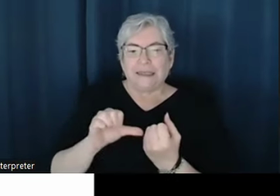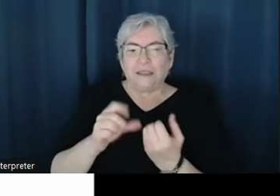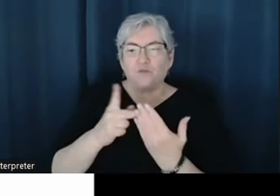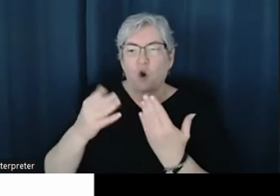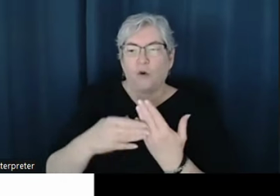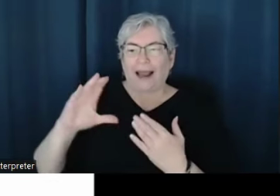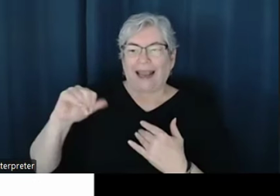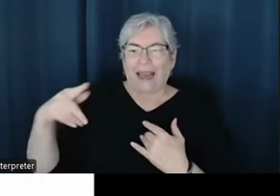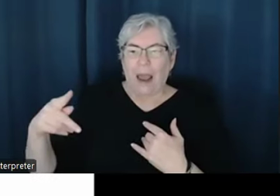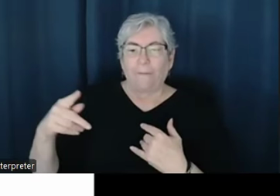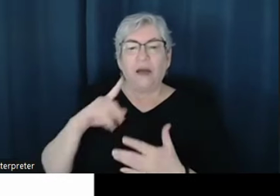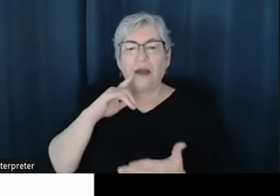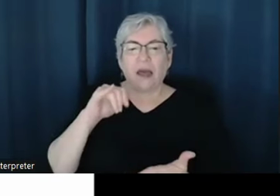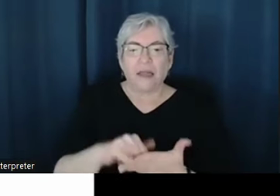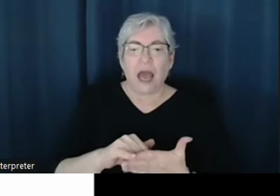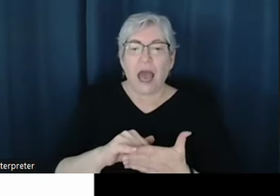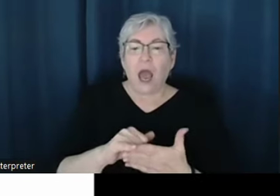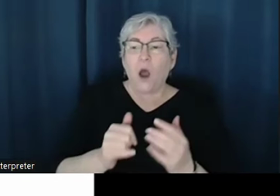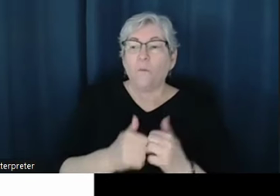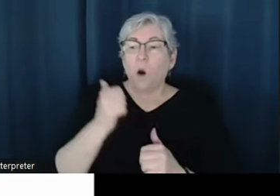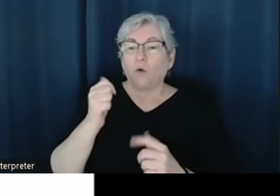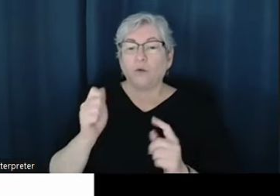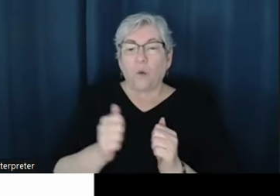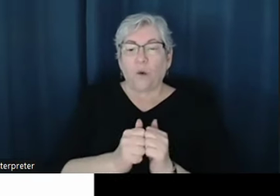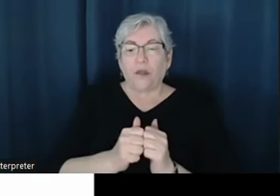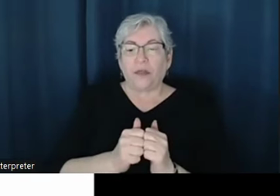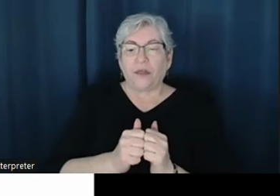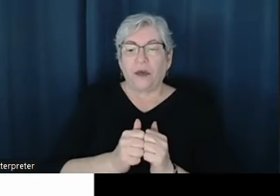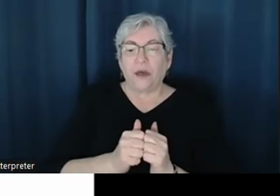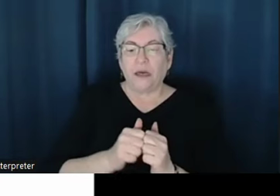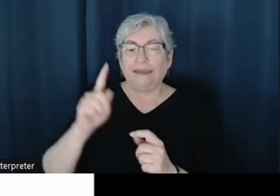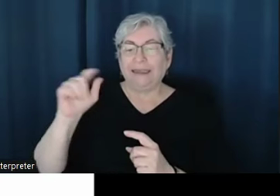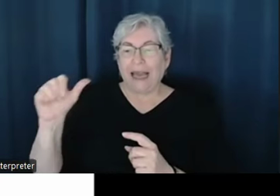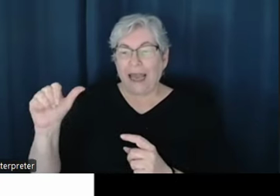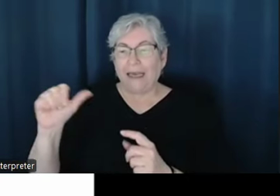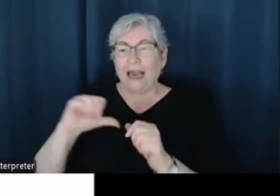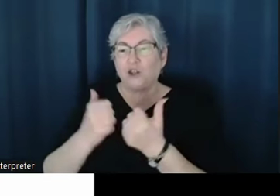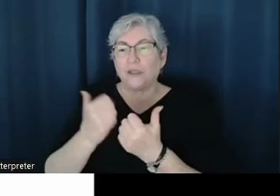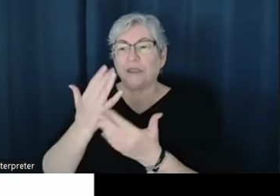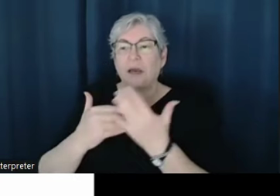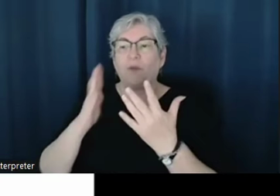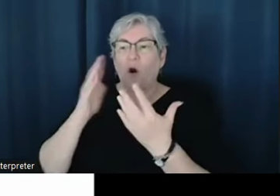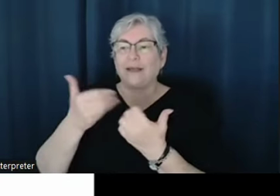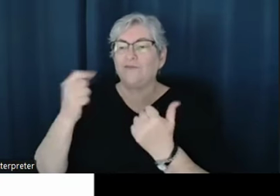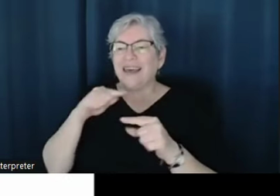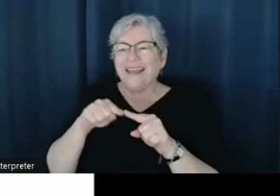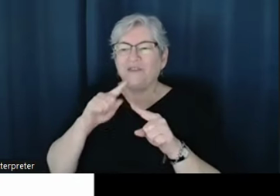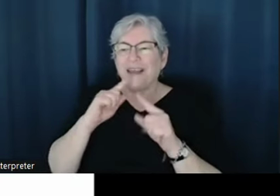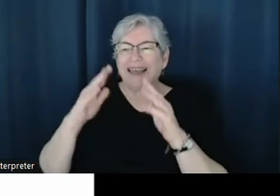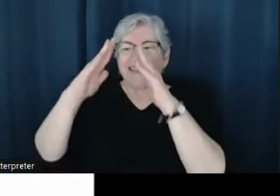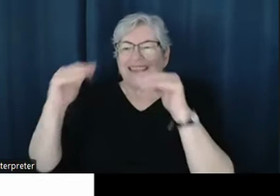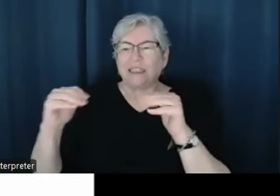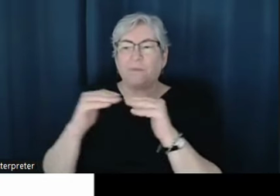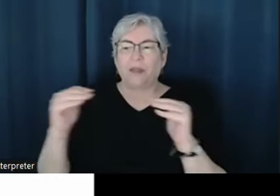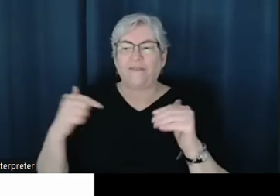the client assistance program is with the P&A agency, and others it's separate. But this is something at the systemic level that we want to make